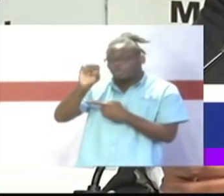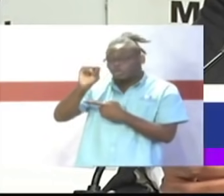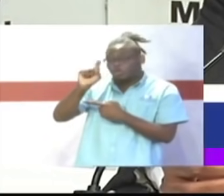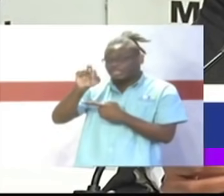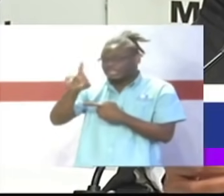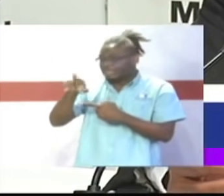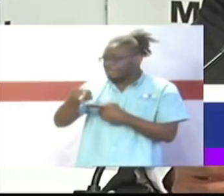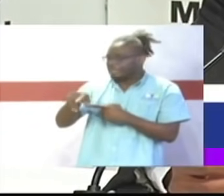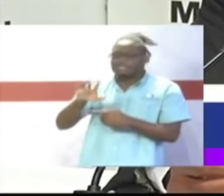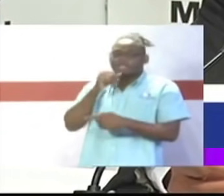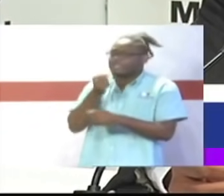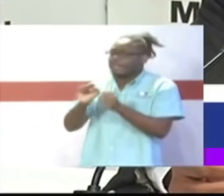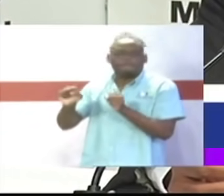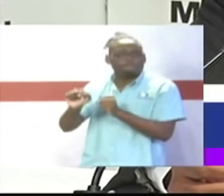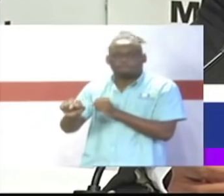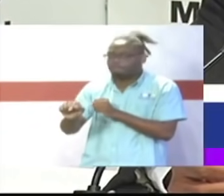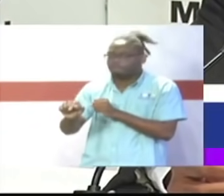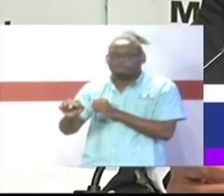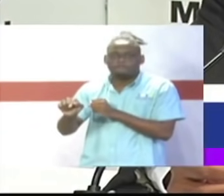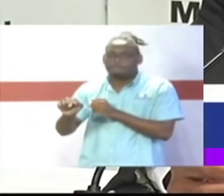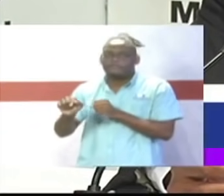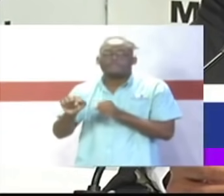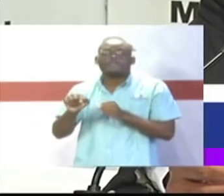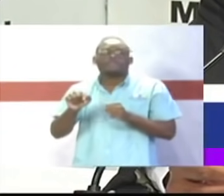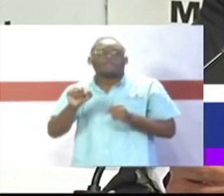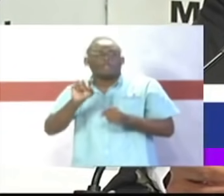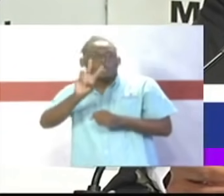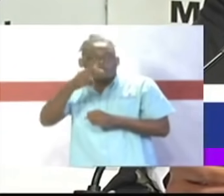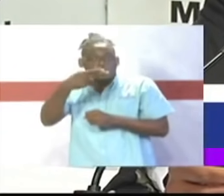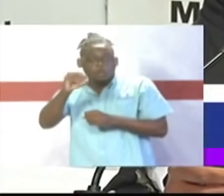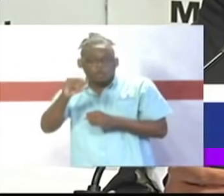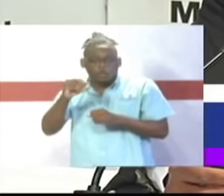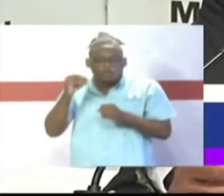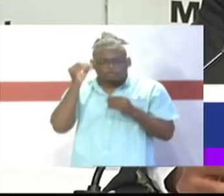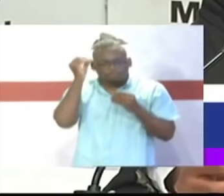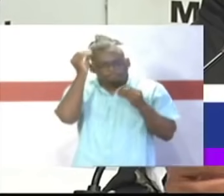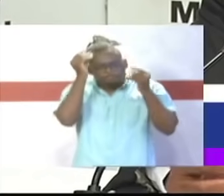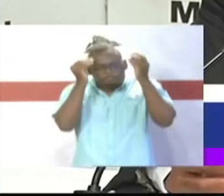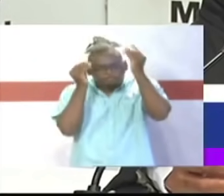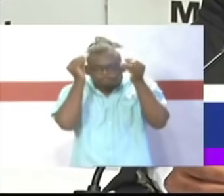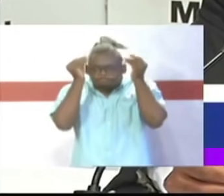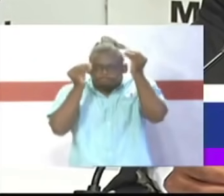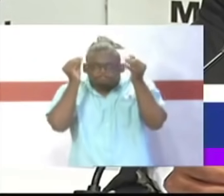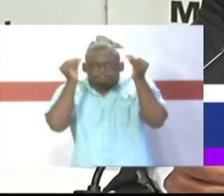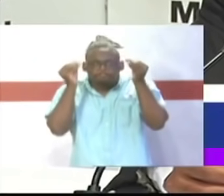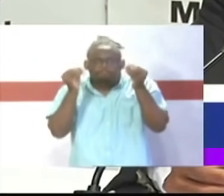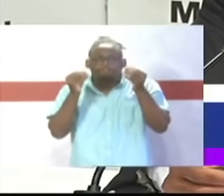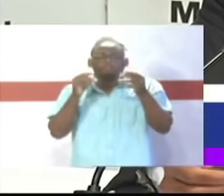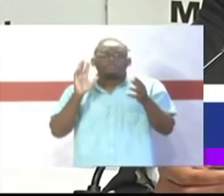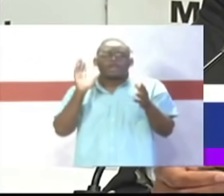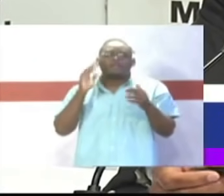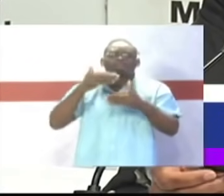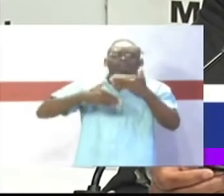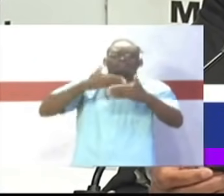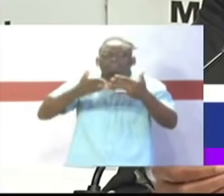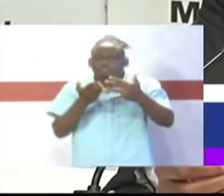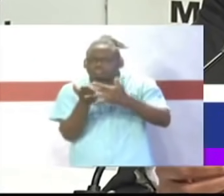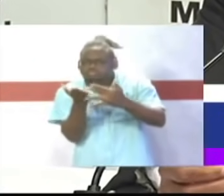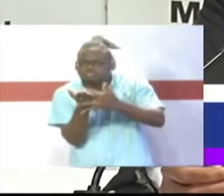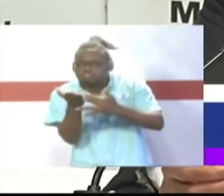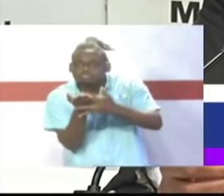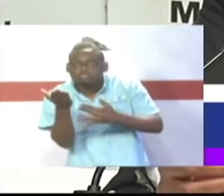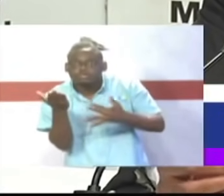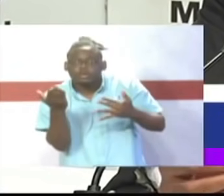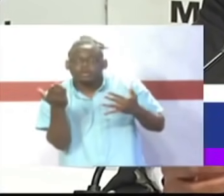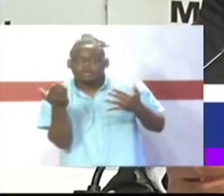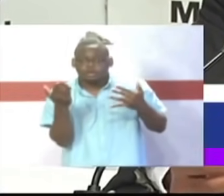WHO is now considering that on their own through their SAGE group, and hopefully by the end of November they will make some decisions or make a statement as it